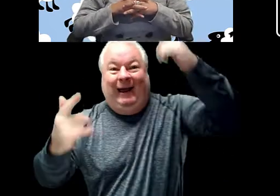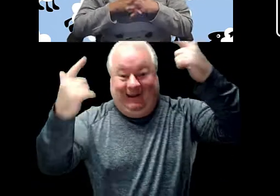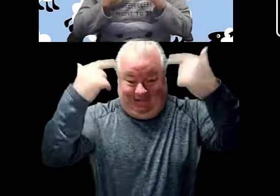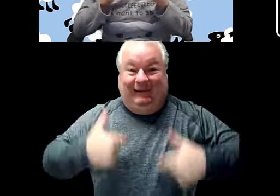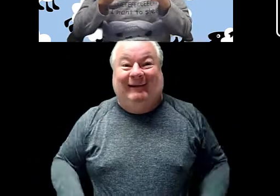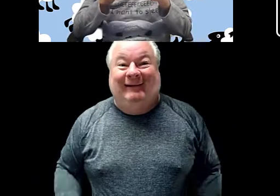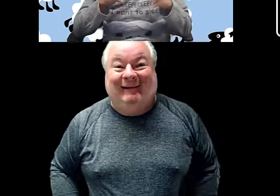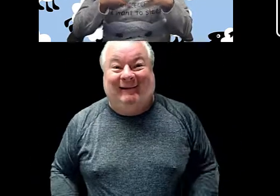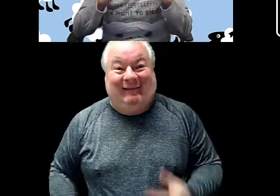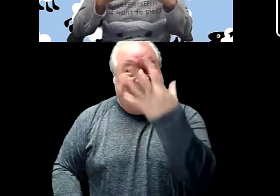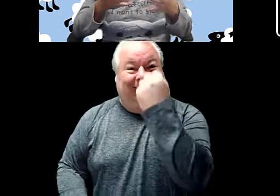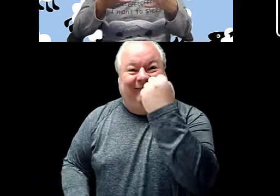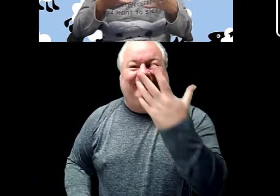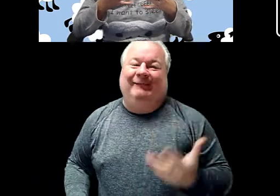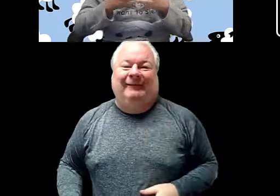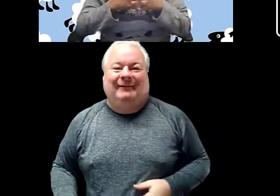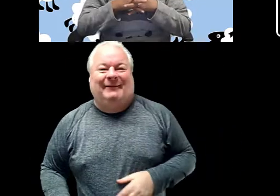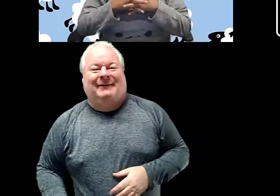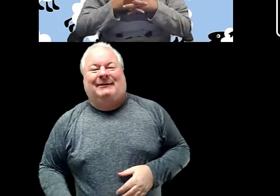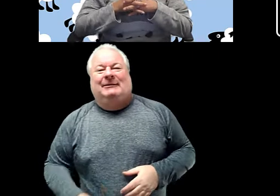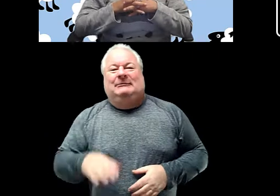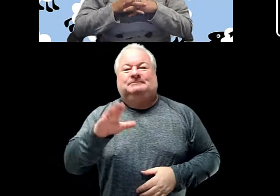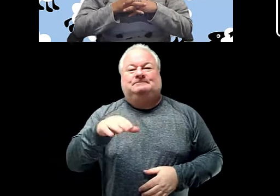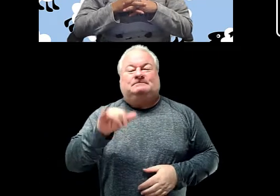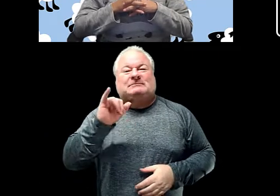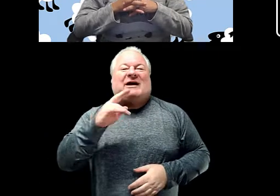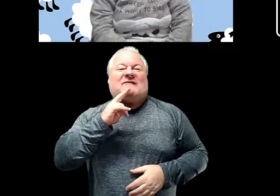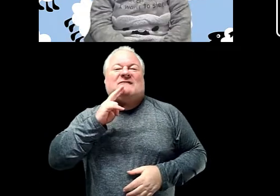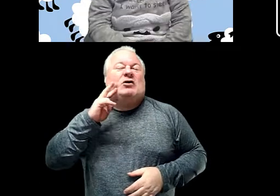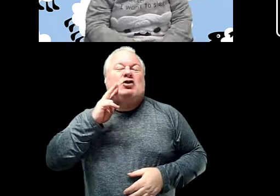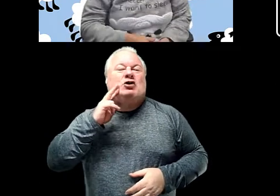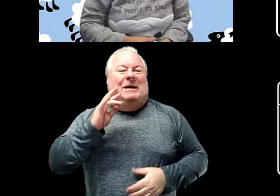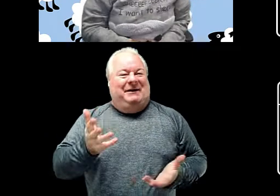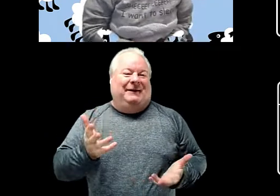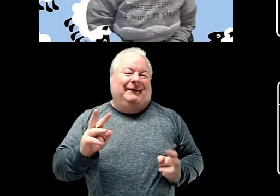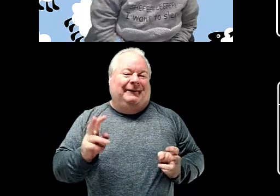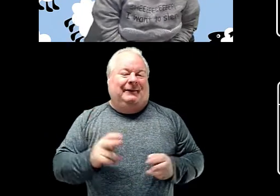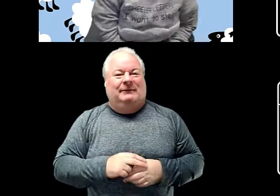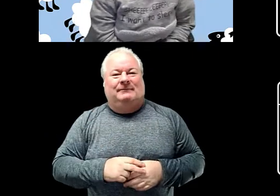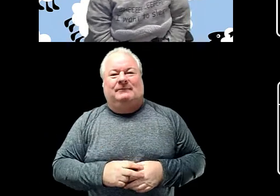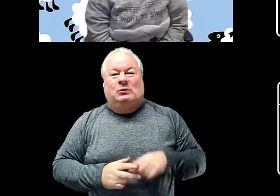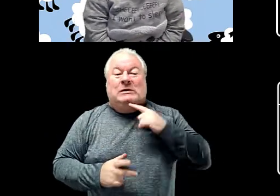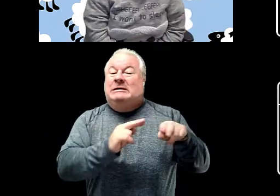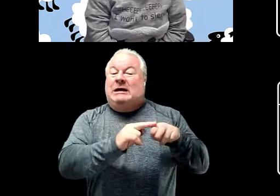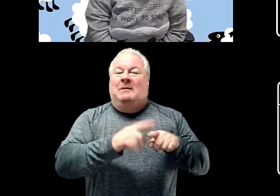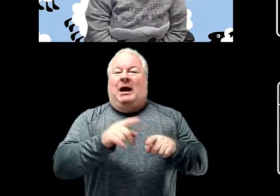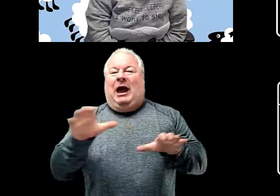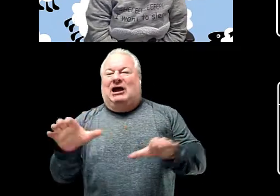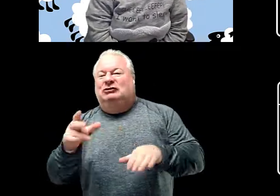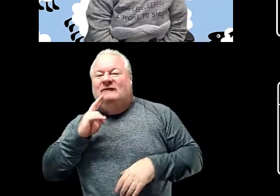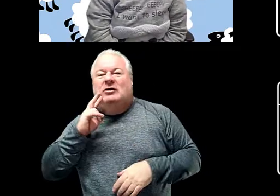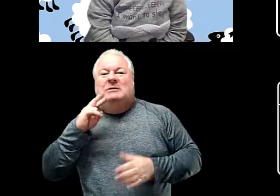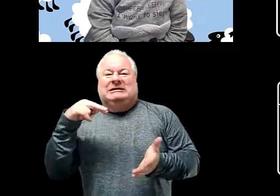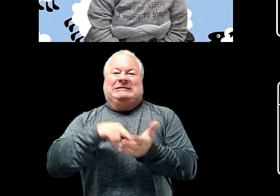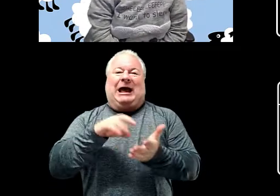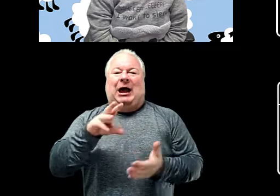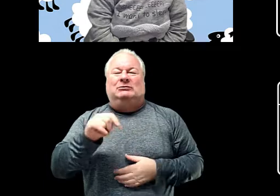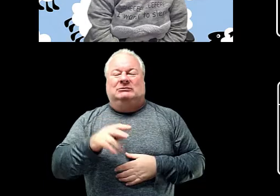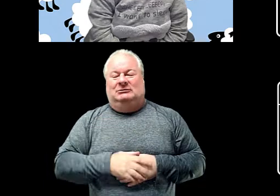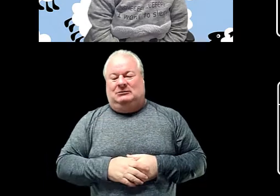It is an action or a verb in the way that we are using it. Here is my sentence